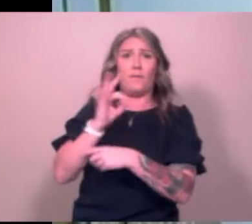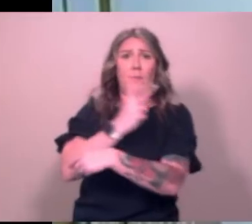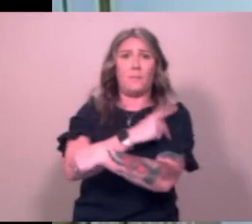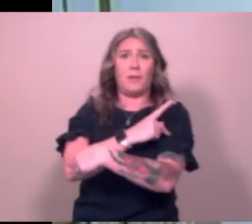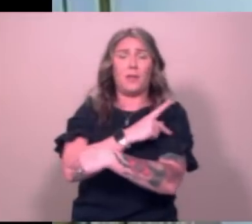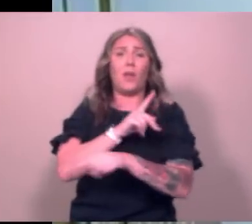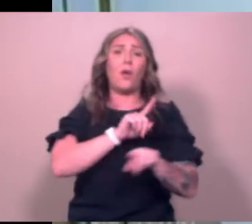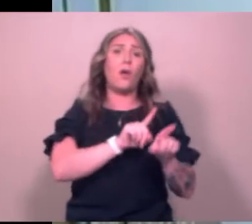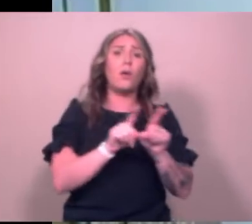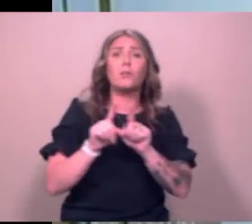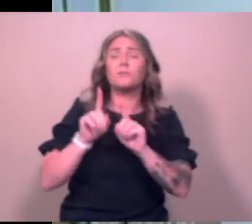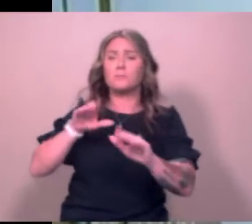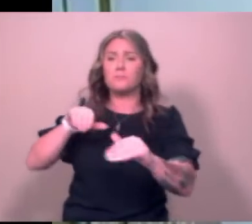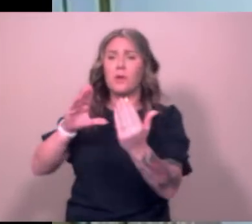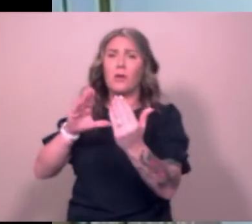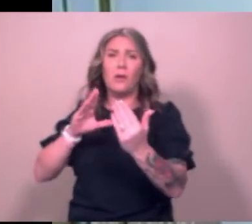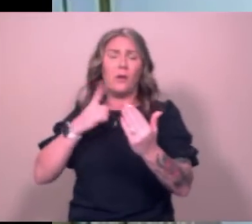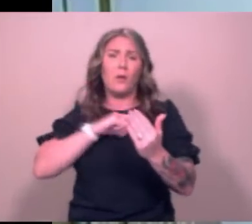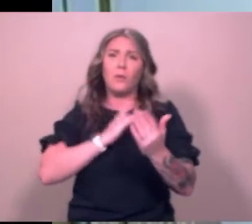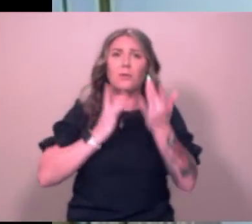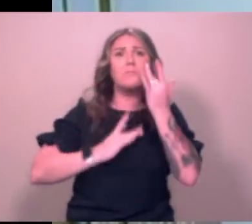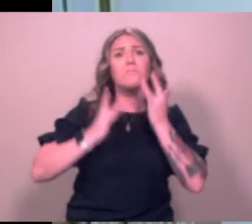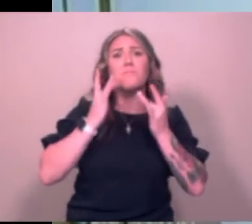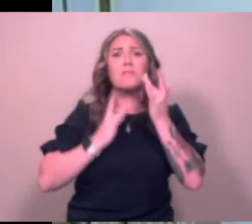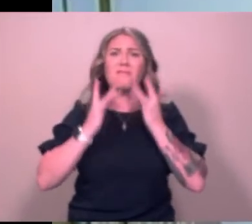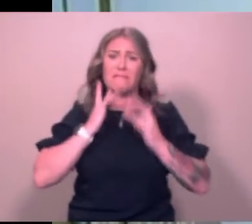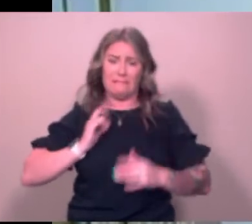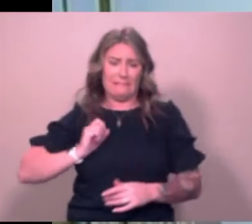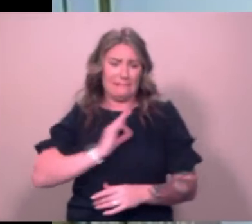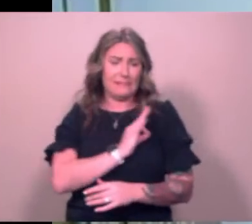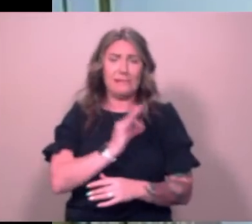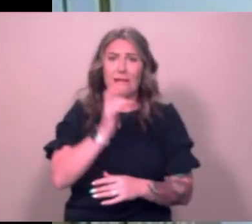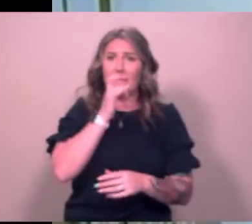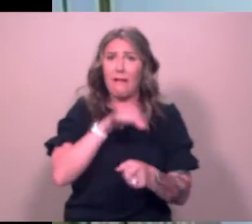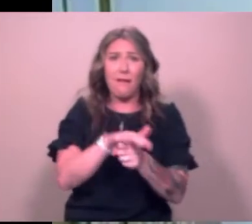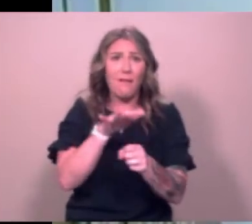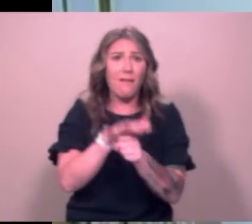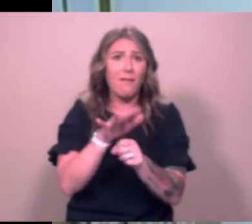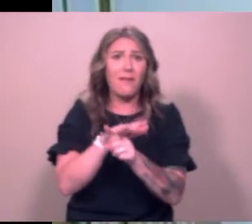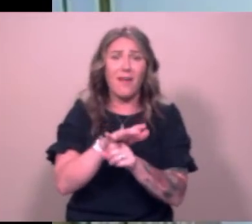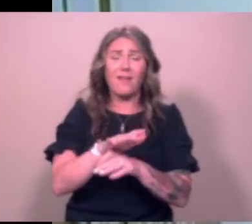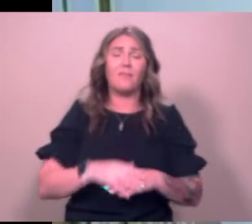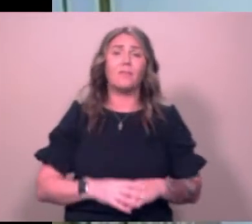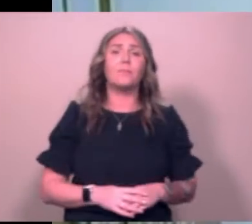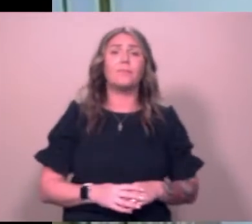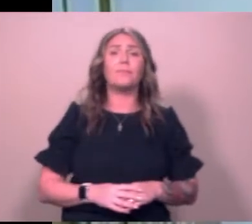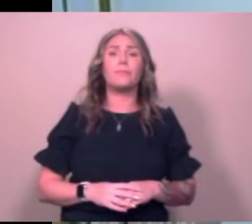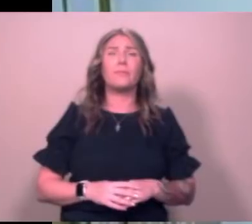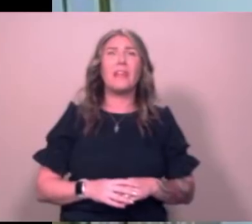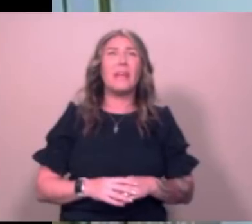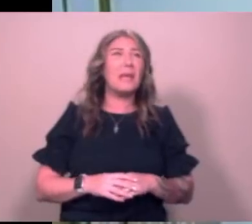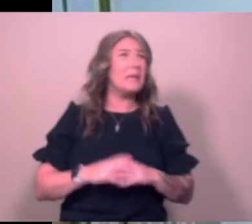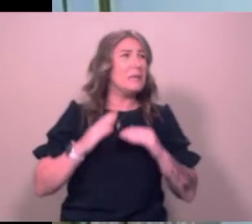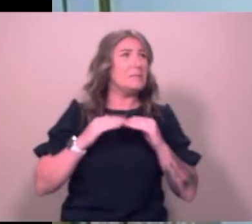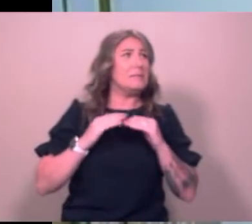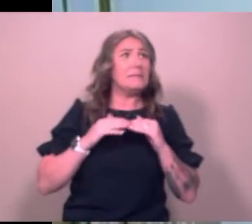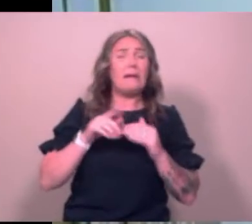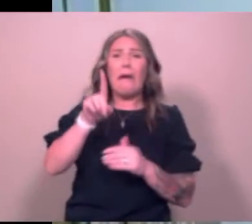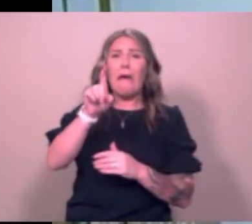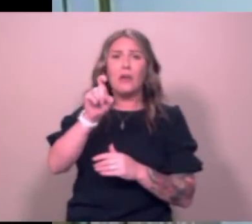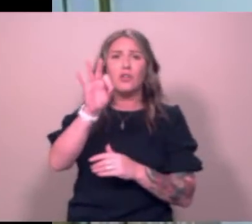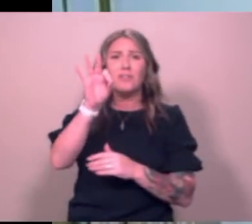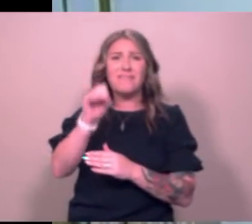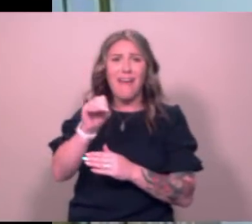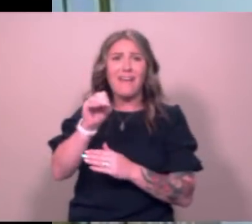of the most extreme staffing shortages we've ever seen as well. We had at least 190